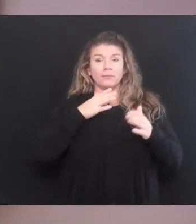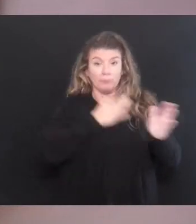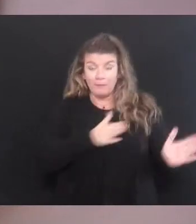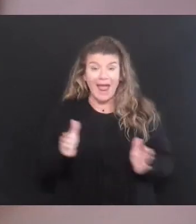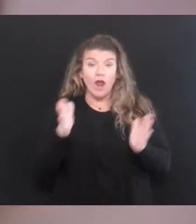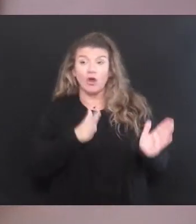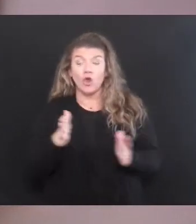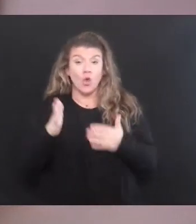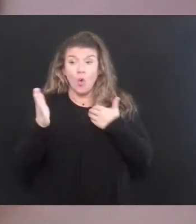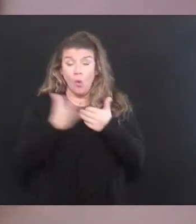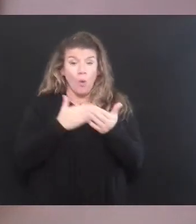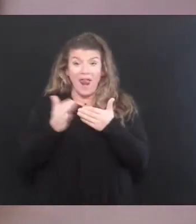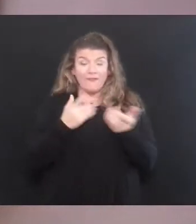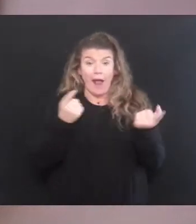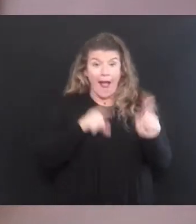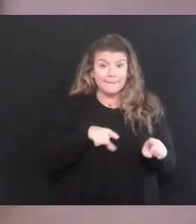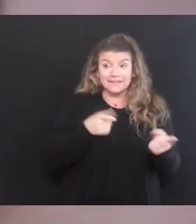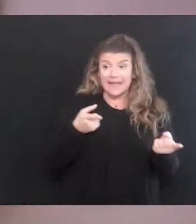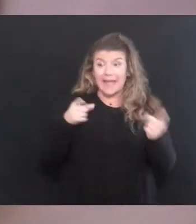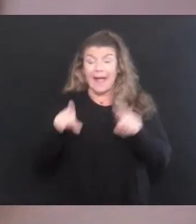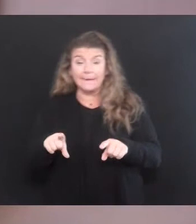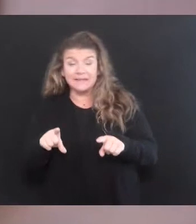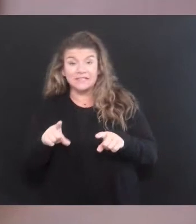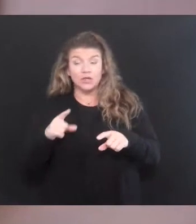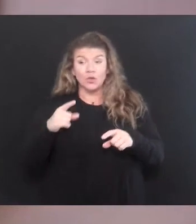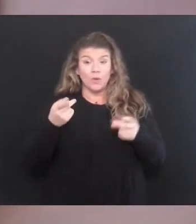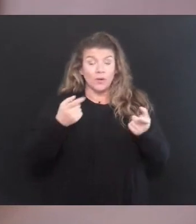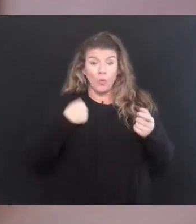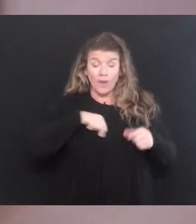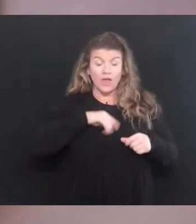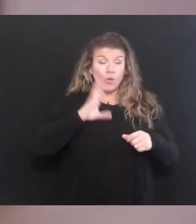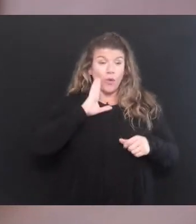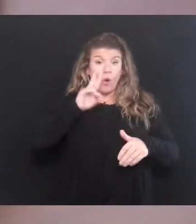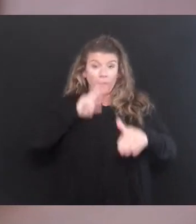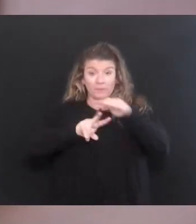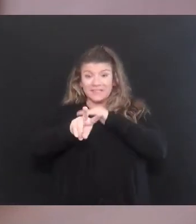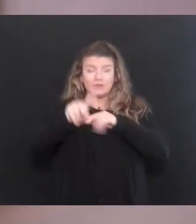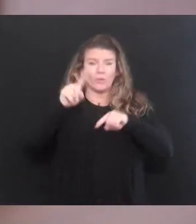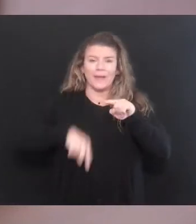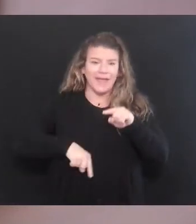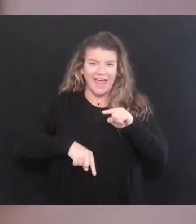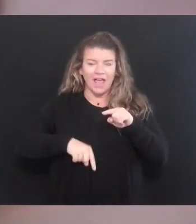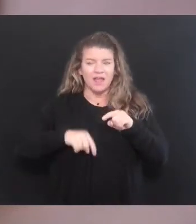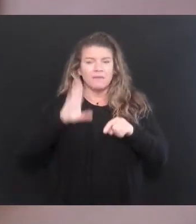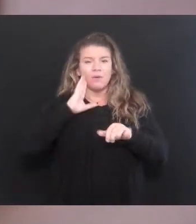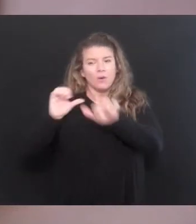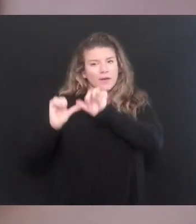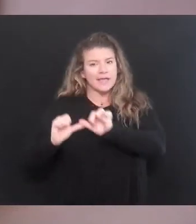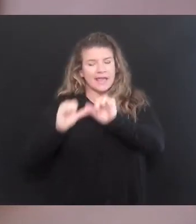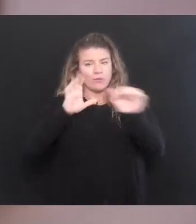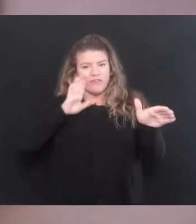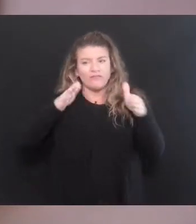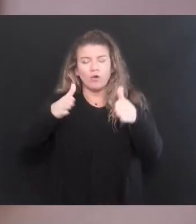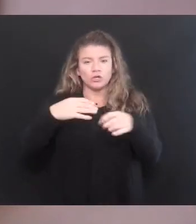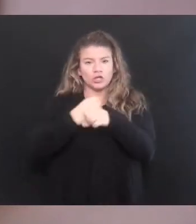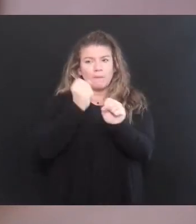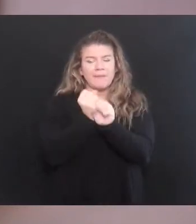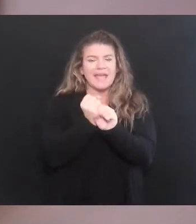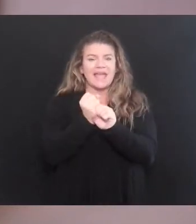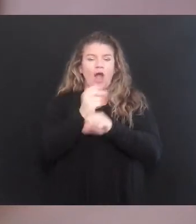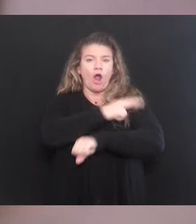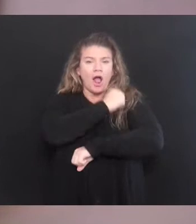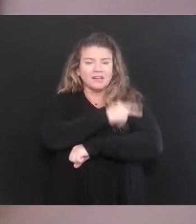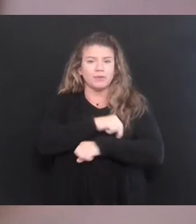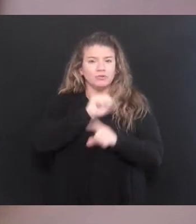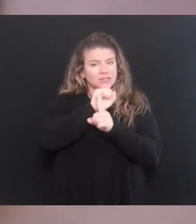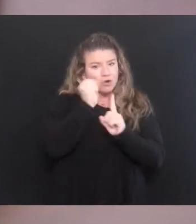whatever COVID brings us. We know that today we are really focused and need to focus on maintaining our hospital capacity